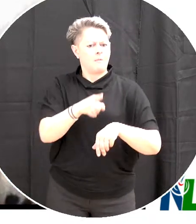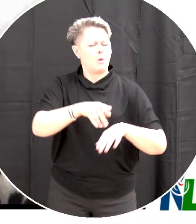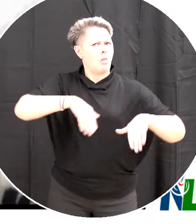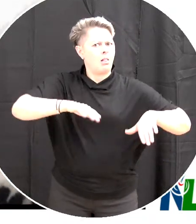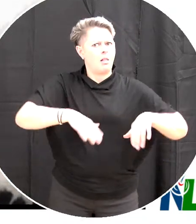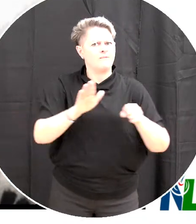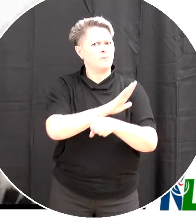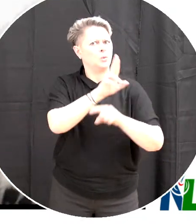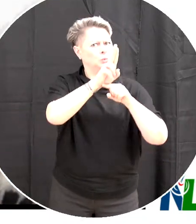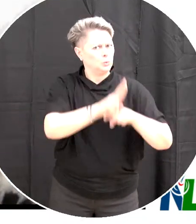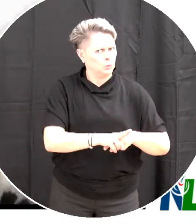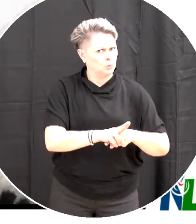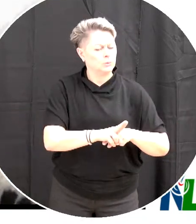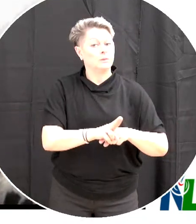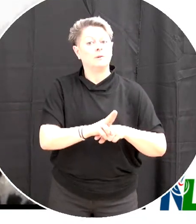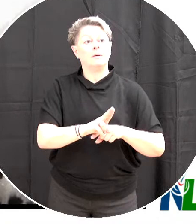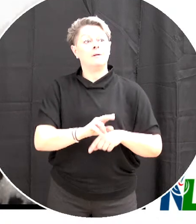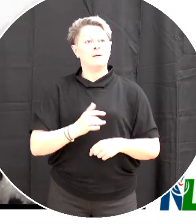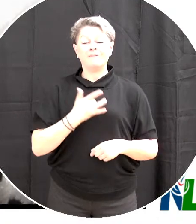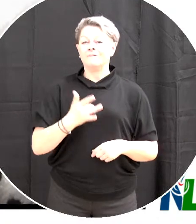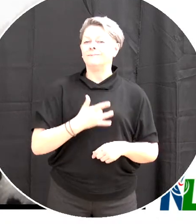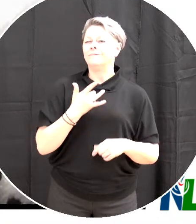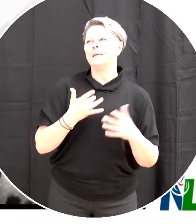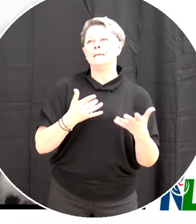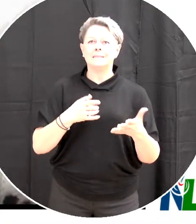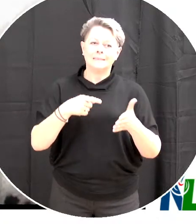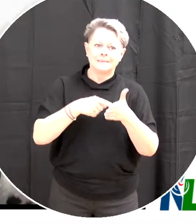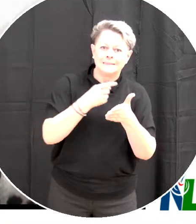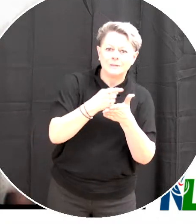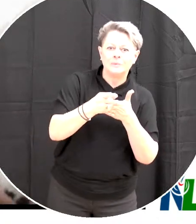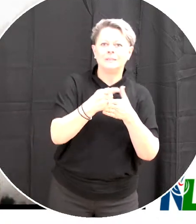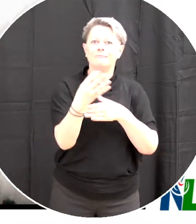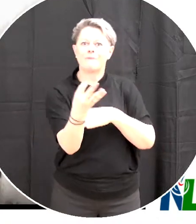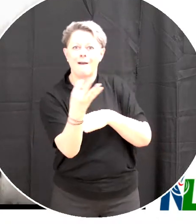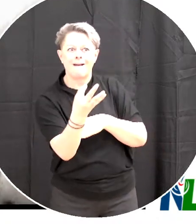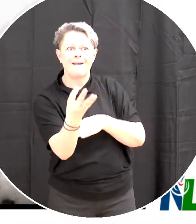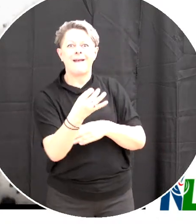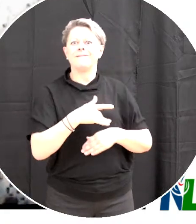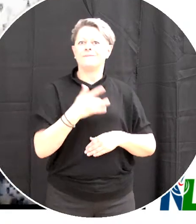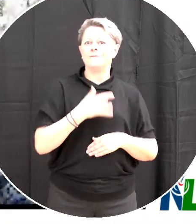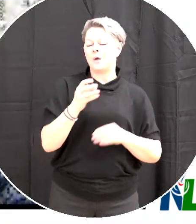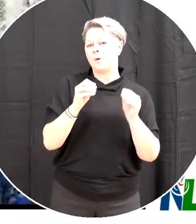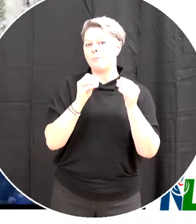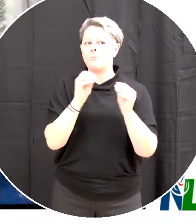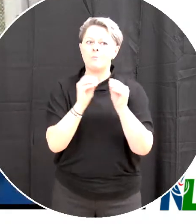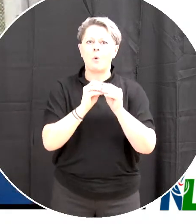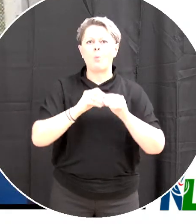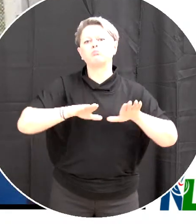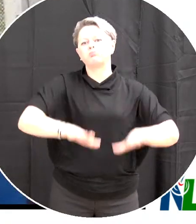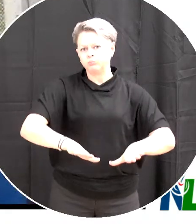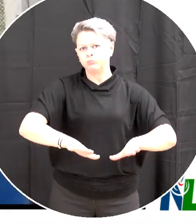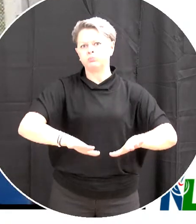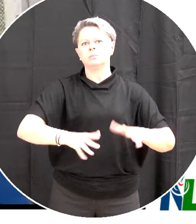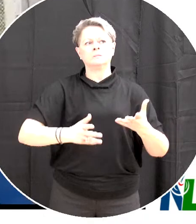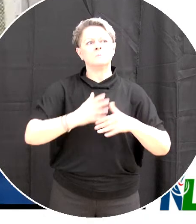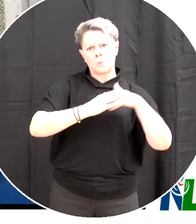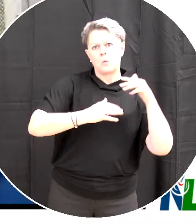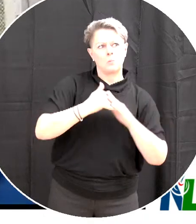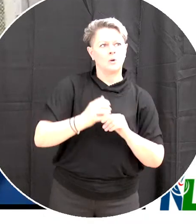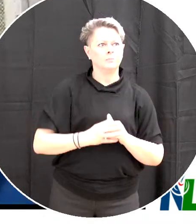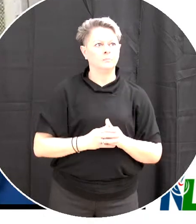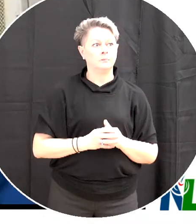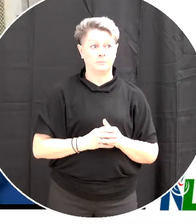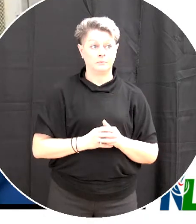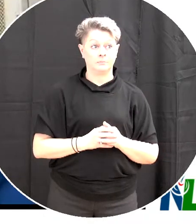really get into a groove. I feel like by the end of this week, they might have more of a routine set and they're going to feel more settled. Hi, I'm Shauna Brown. I'm in grade